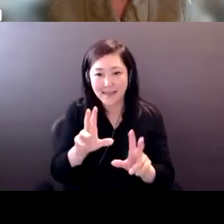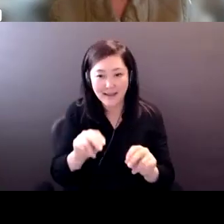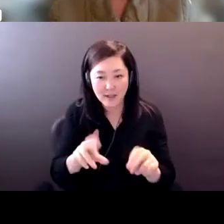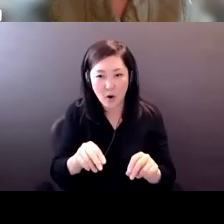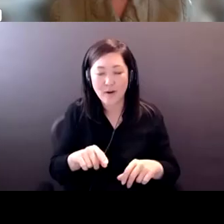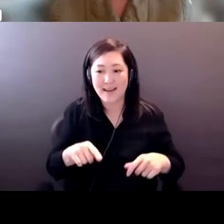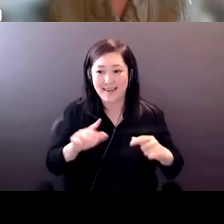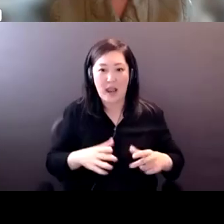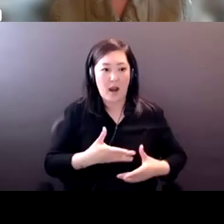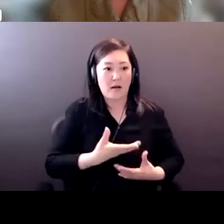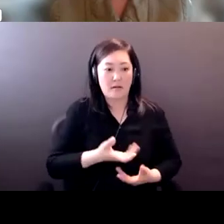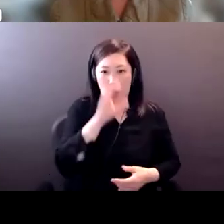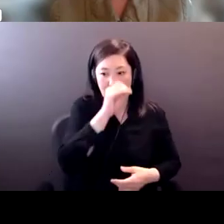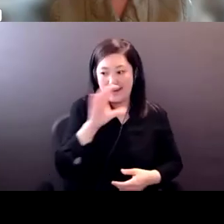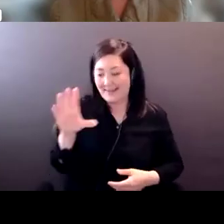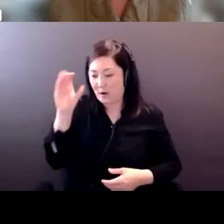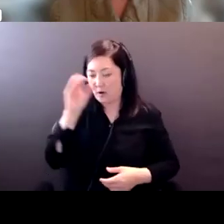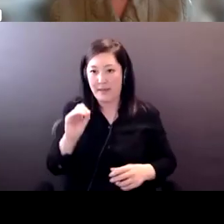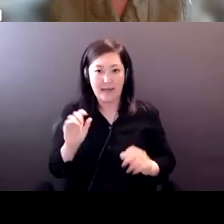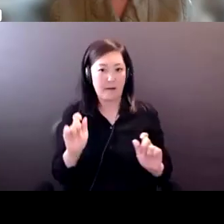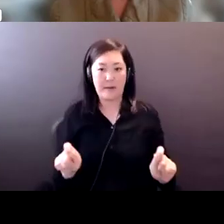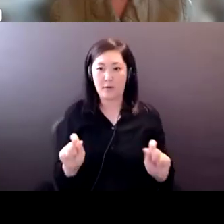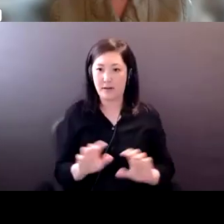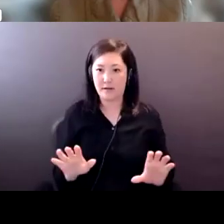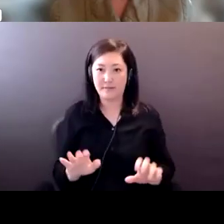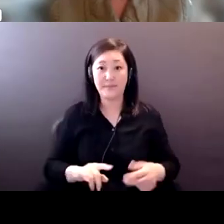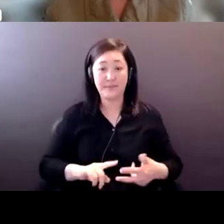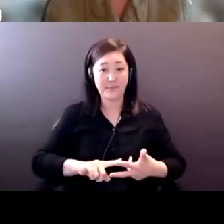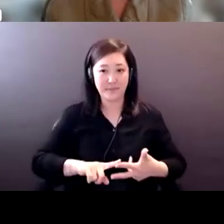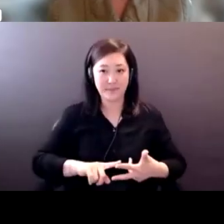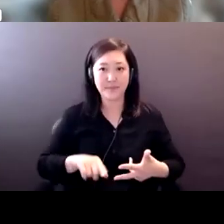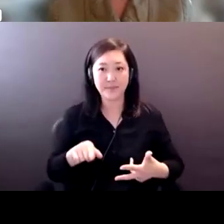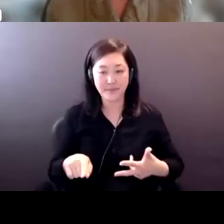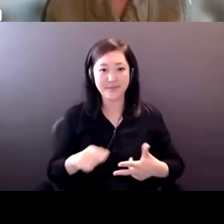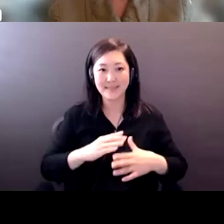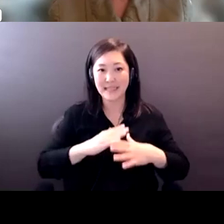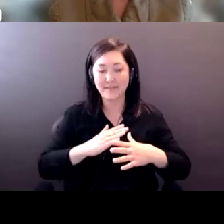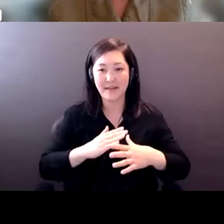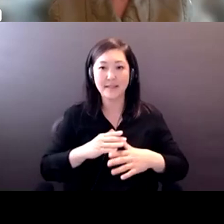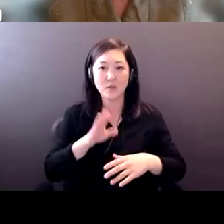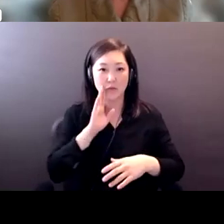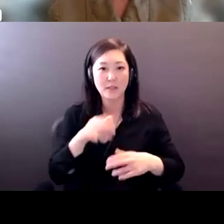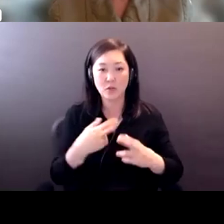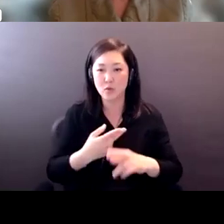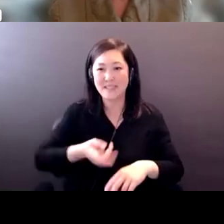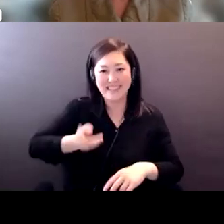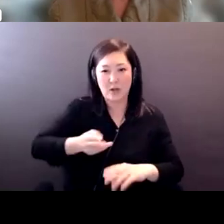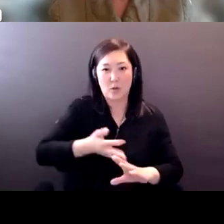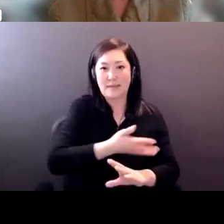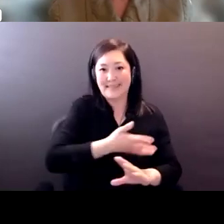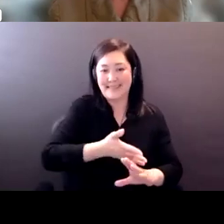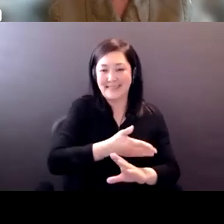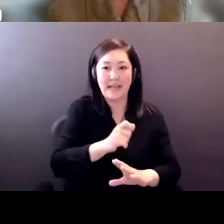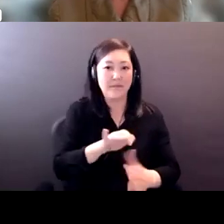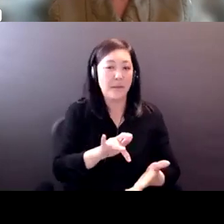the statute. Second, the defense carries the historical baggage of the medical model of disability.